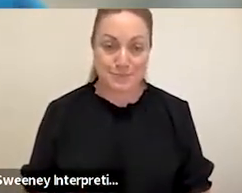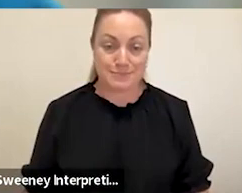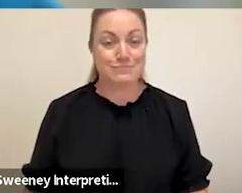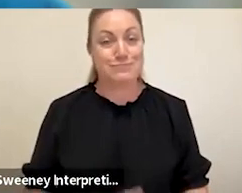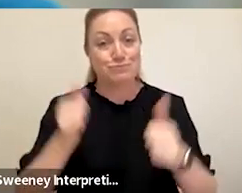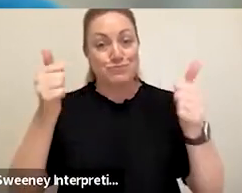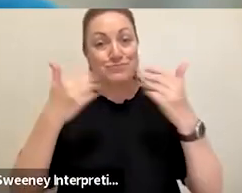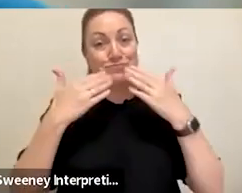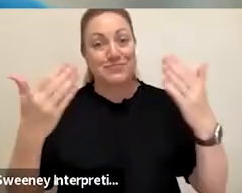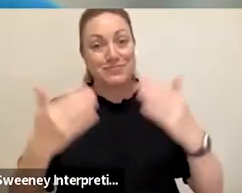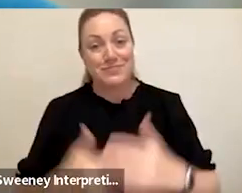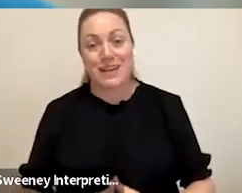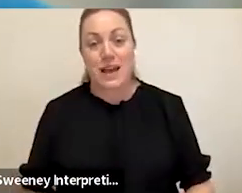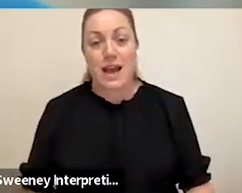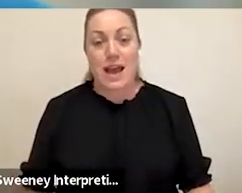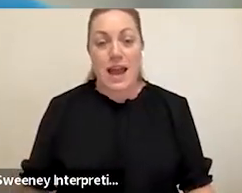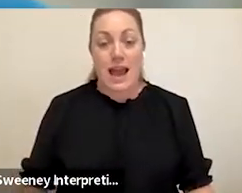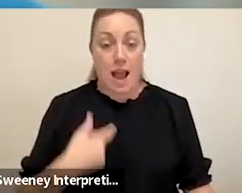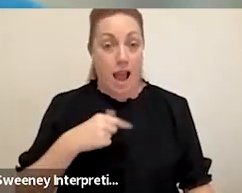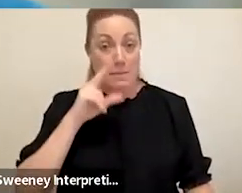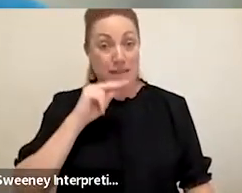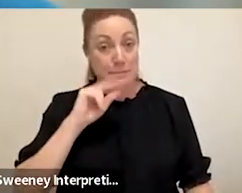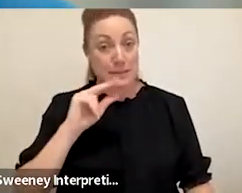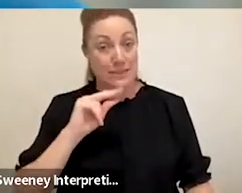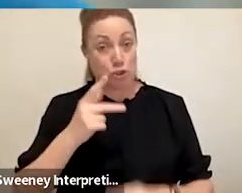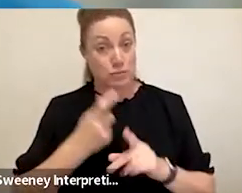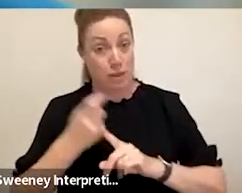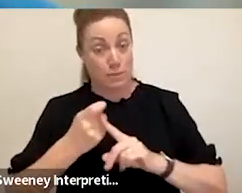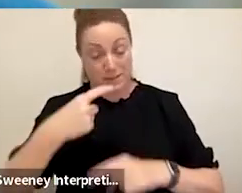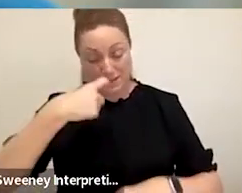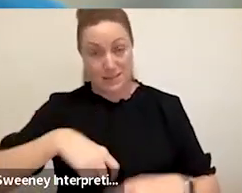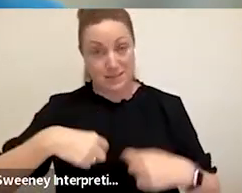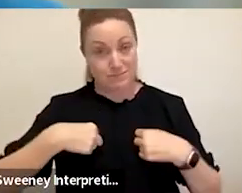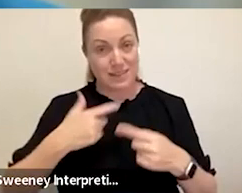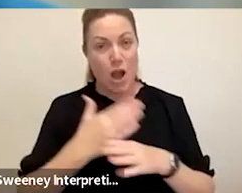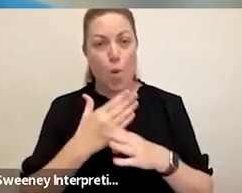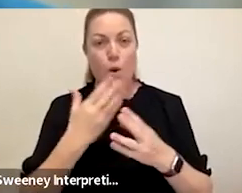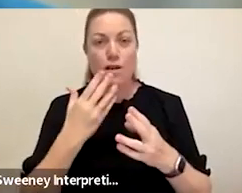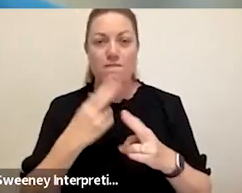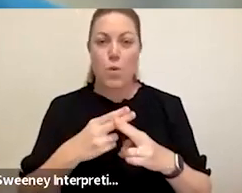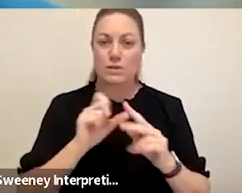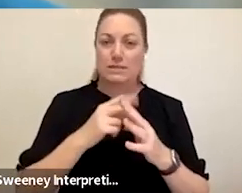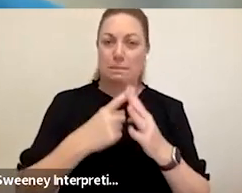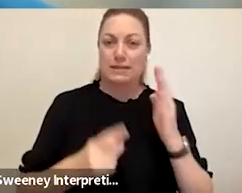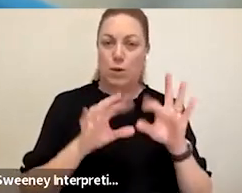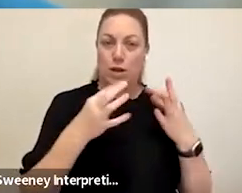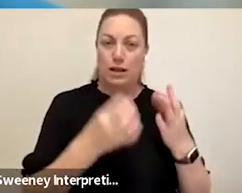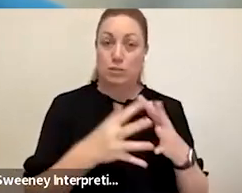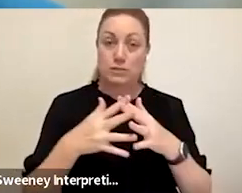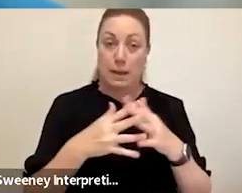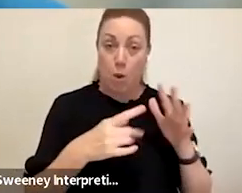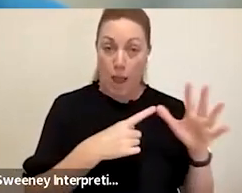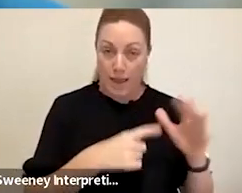you. So I'm a speech pathologist by trade, and I work for a disability organisation in Western Australia, and I've